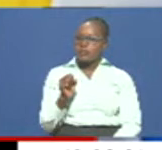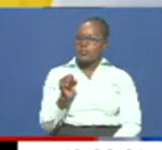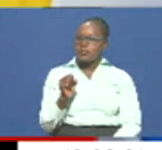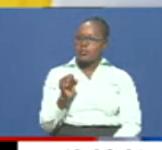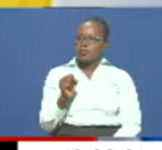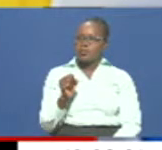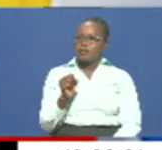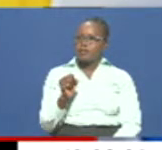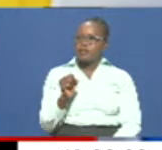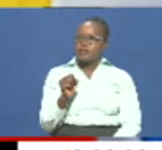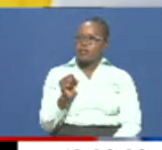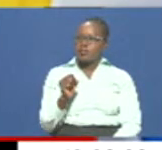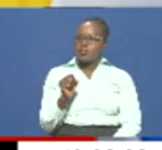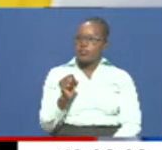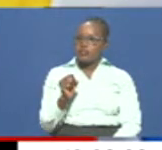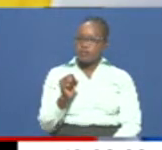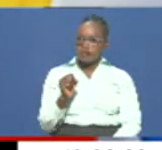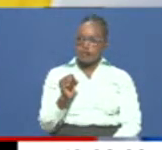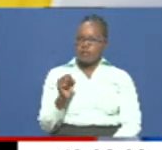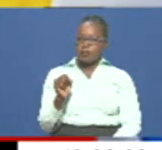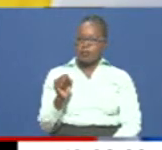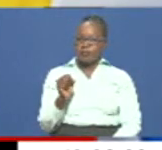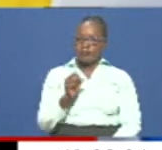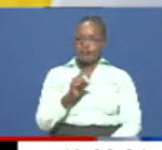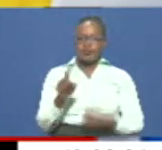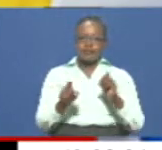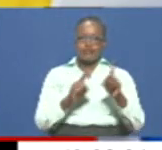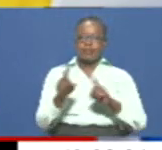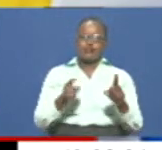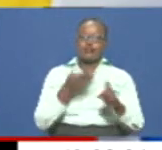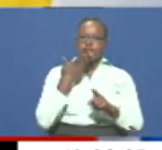Right, so I'll begin from here.